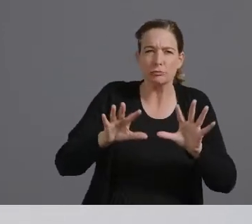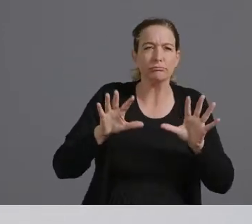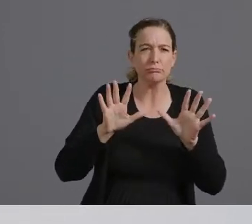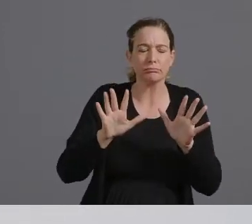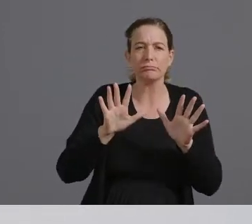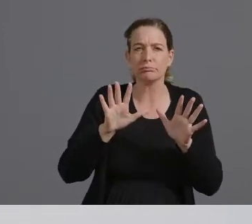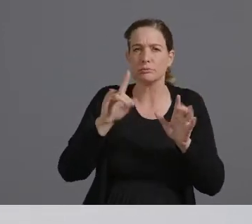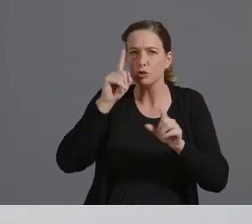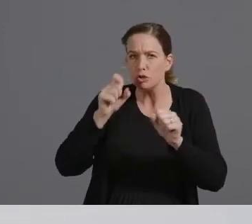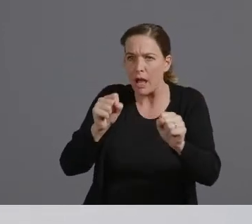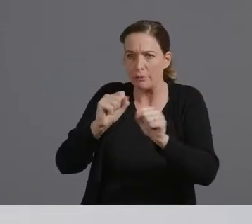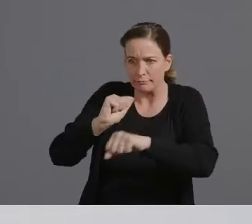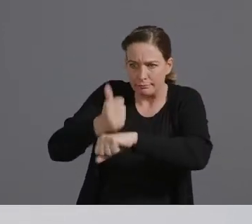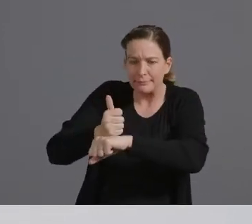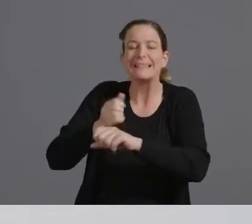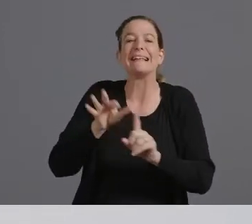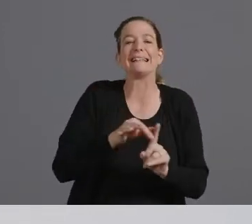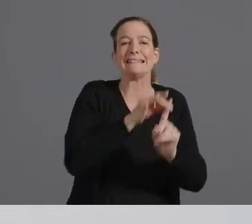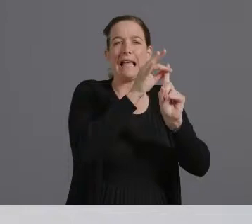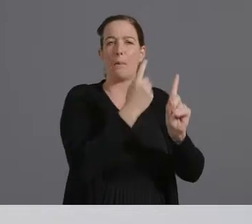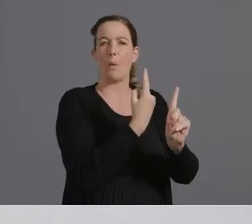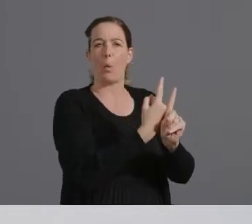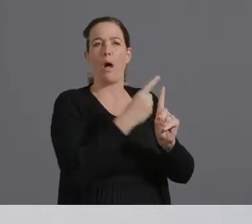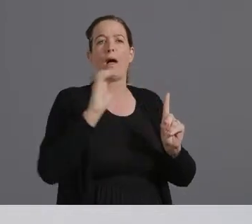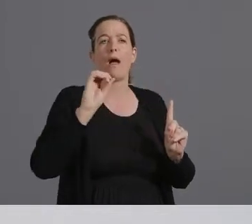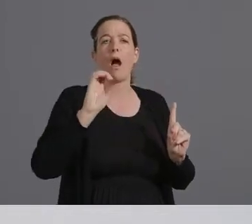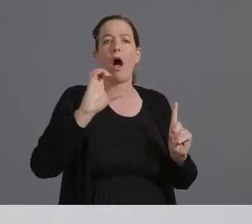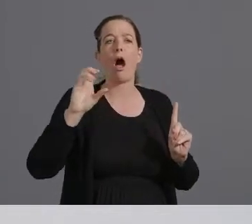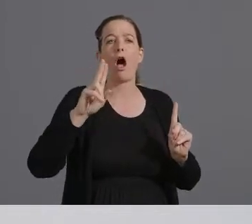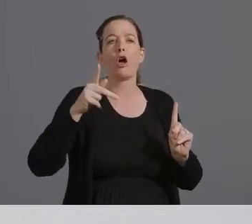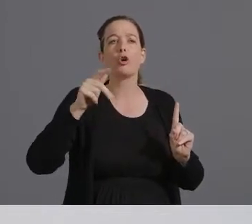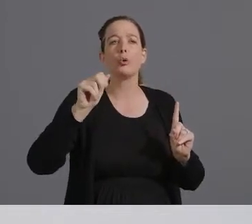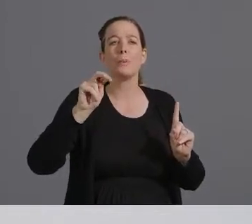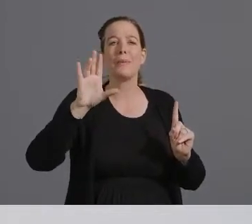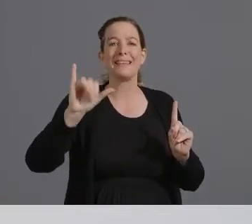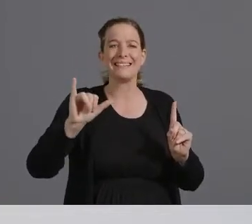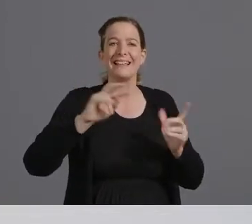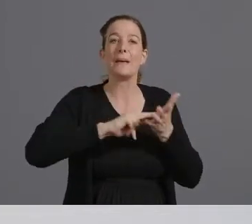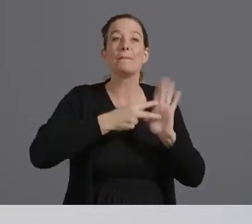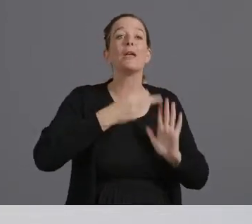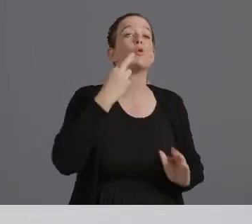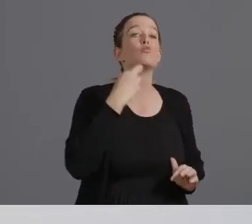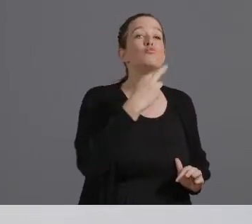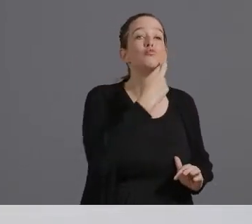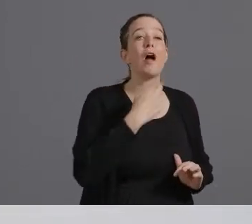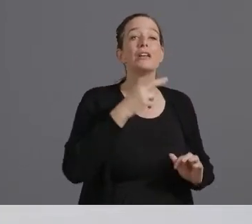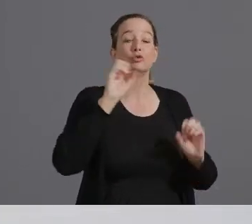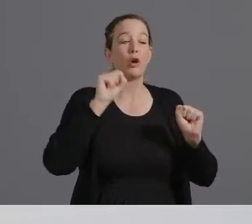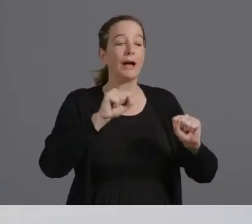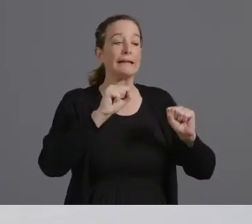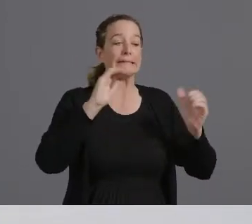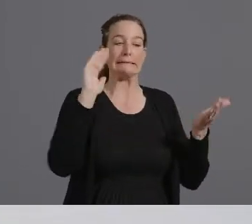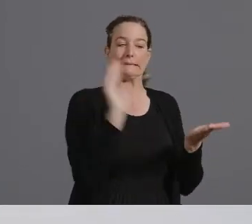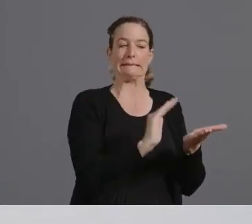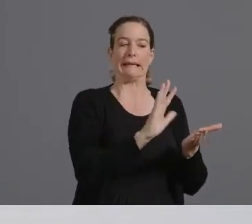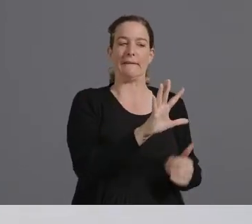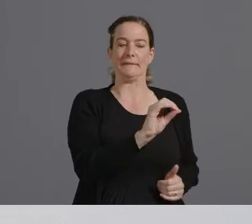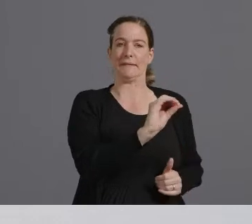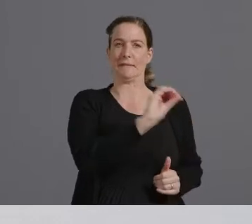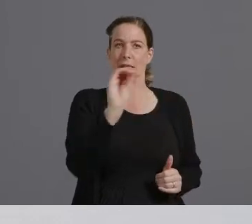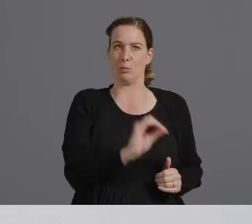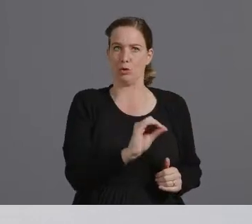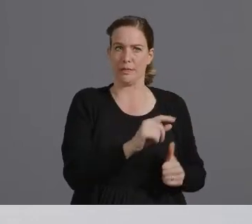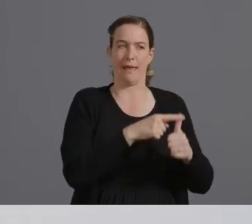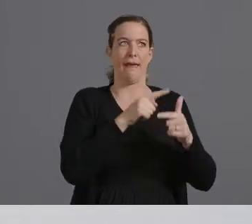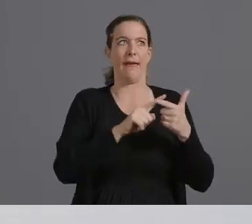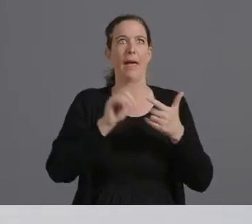requirement. And so that had restaurants at 50%, that had movie theaters at 50%, it had gyms